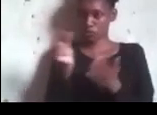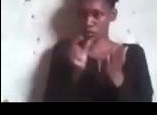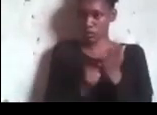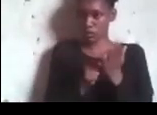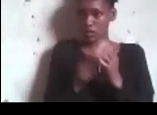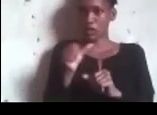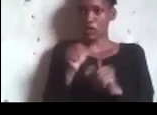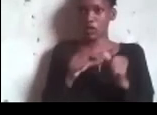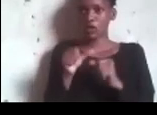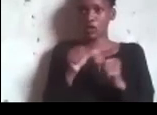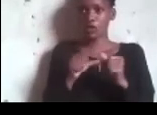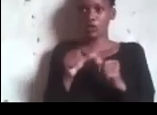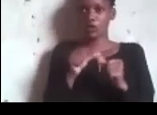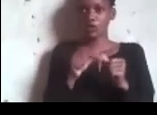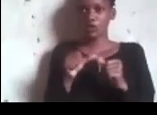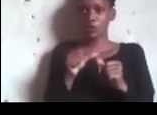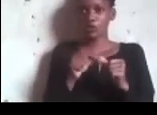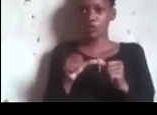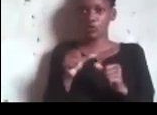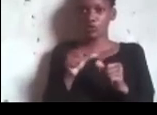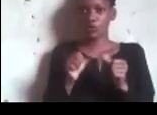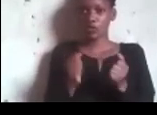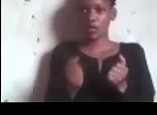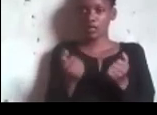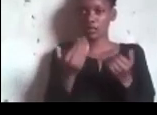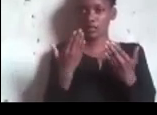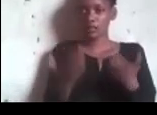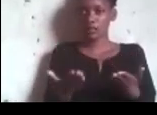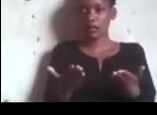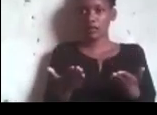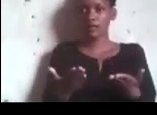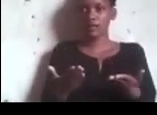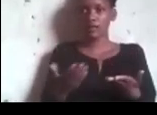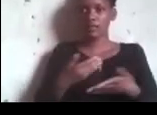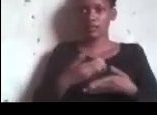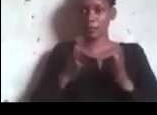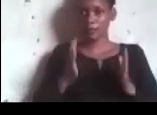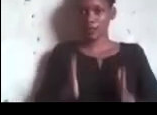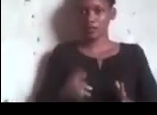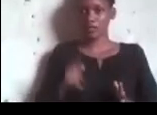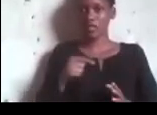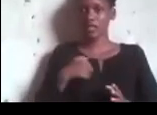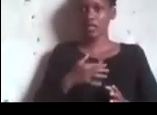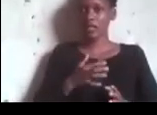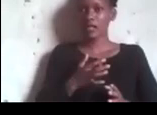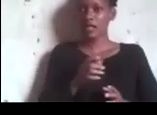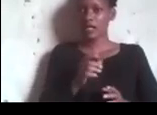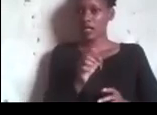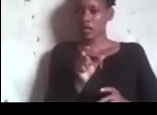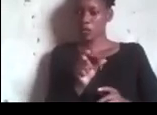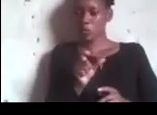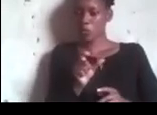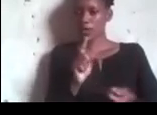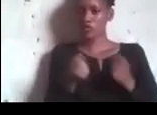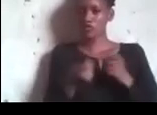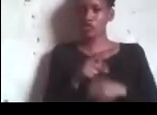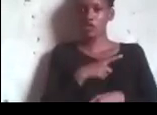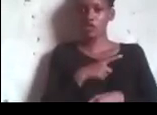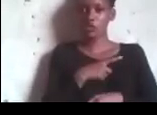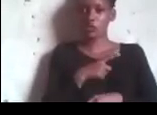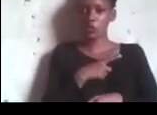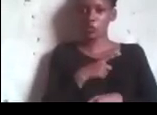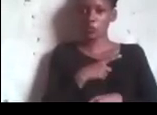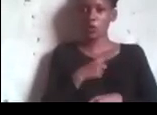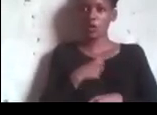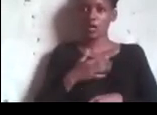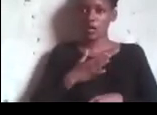they're removing this is that they want to align the terminology of the Act, and also to broaden the number